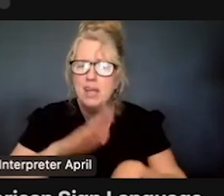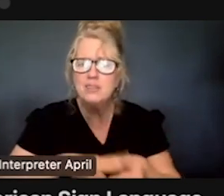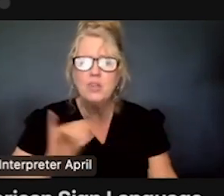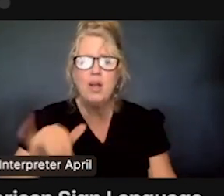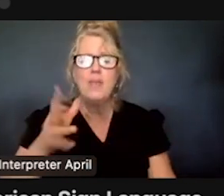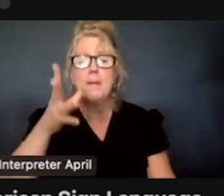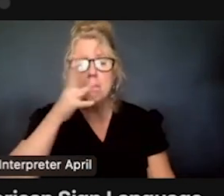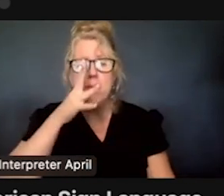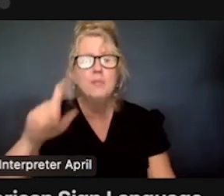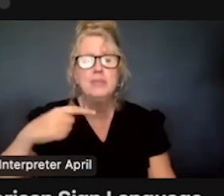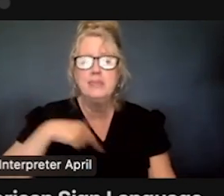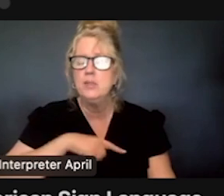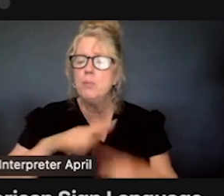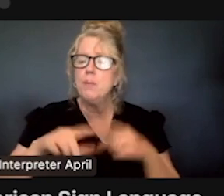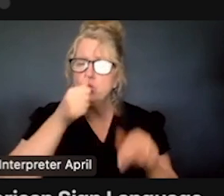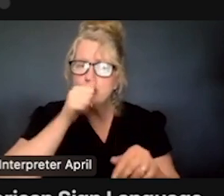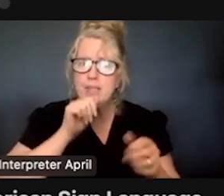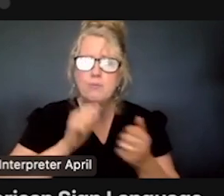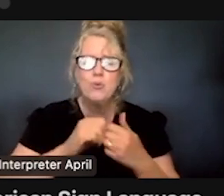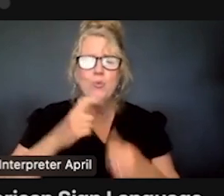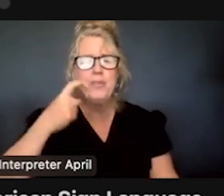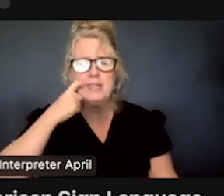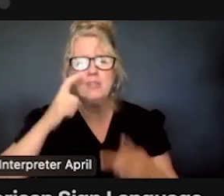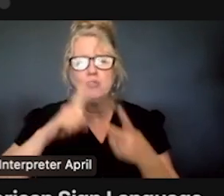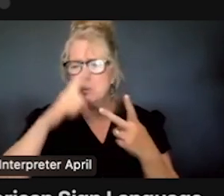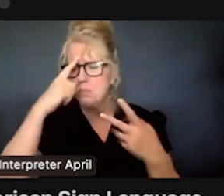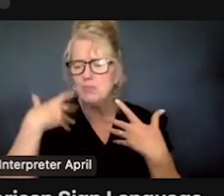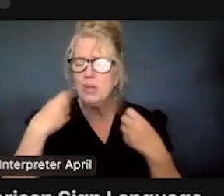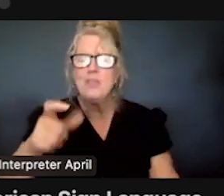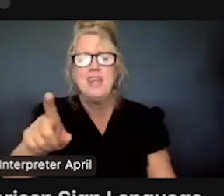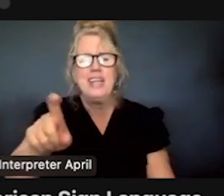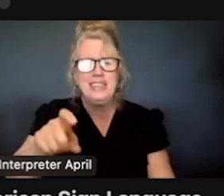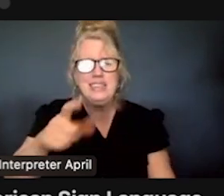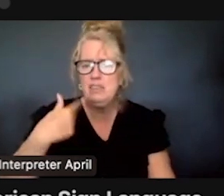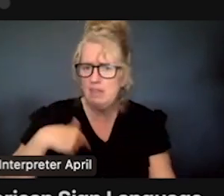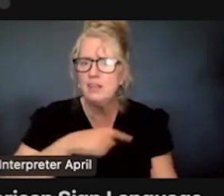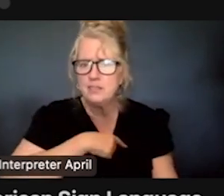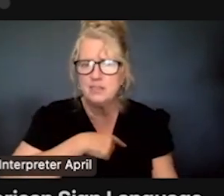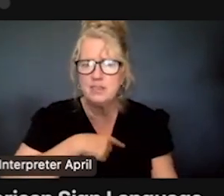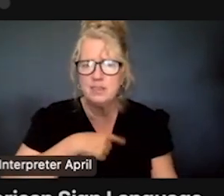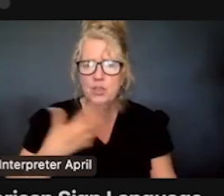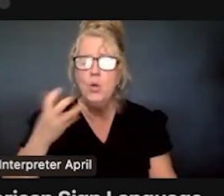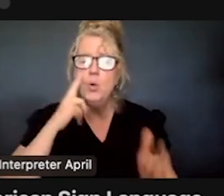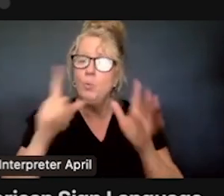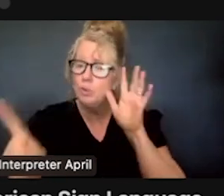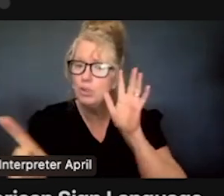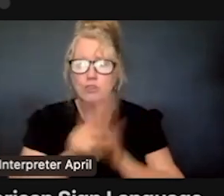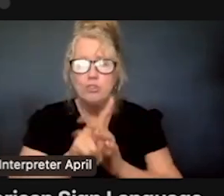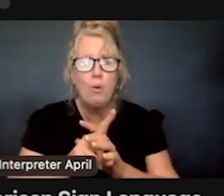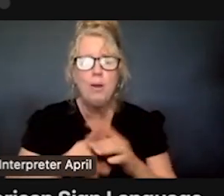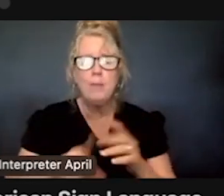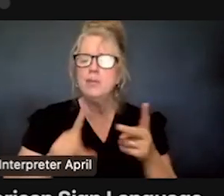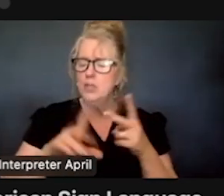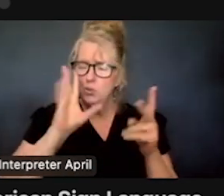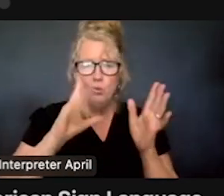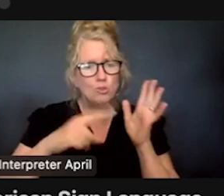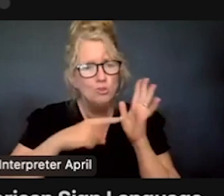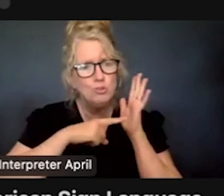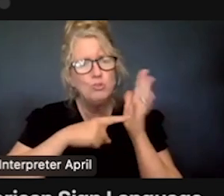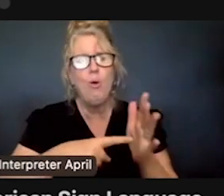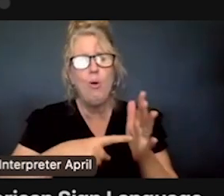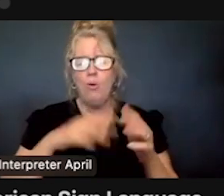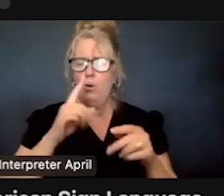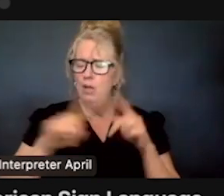need us. Those who are suffering with addiction and mental health, they need us. And so we're going to show up, and we're going to show out, and we're going to